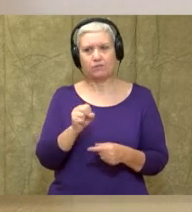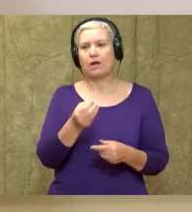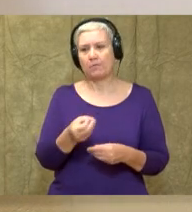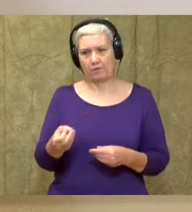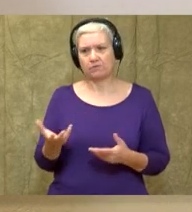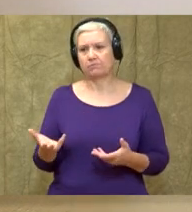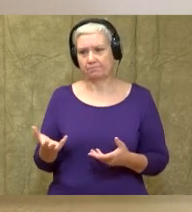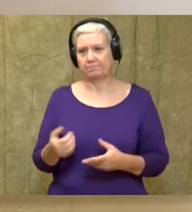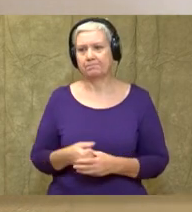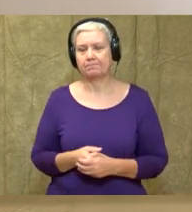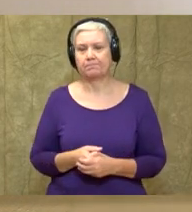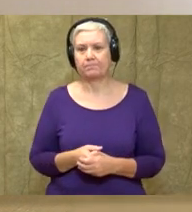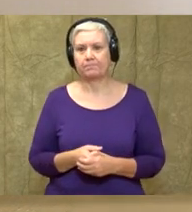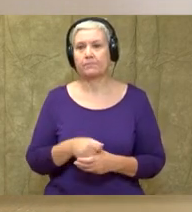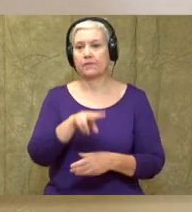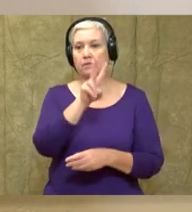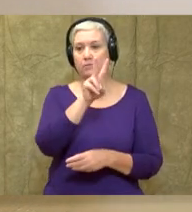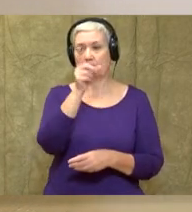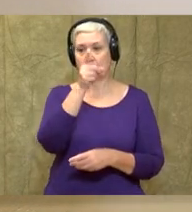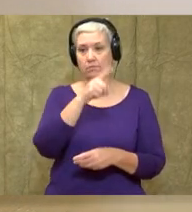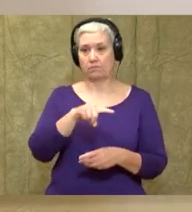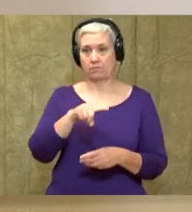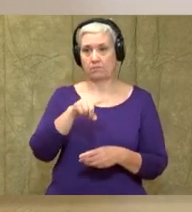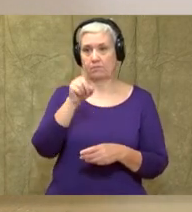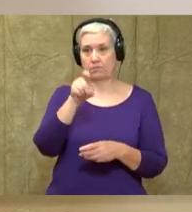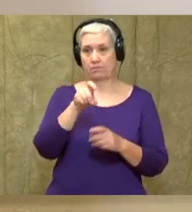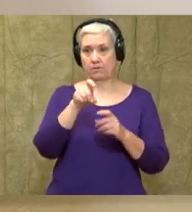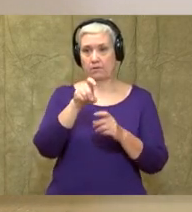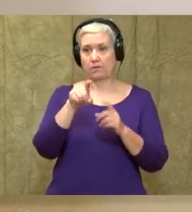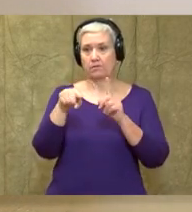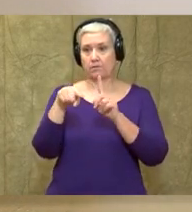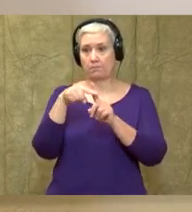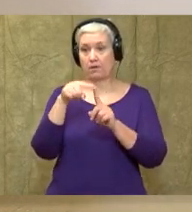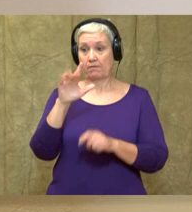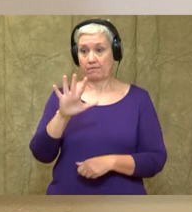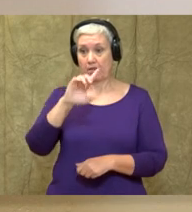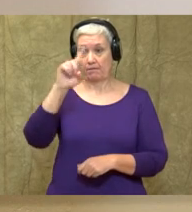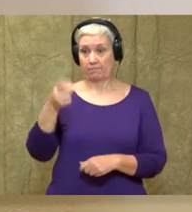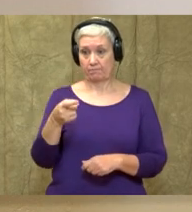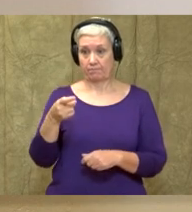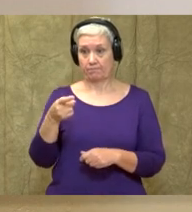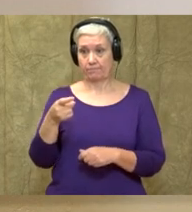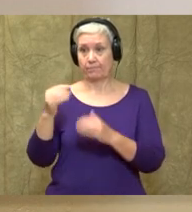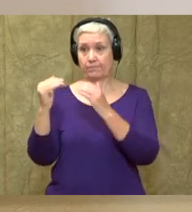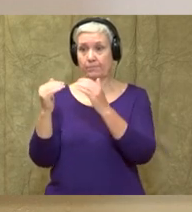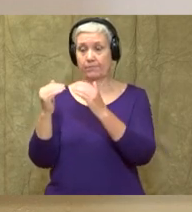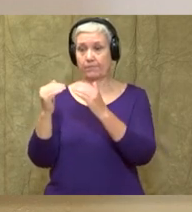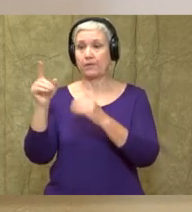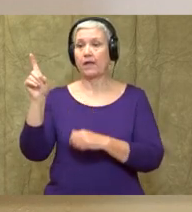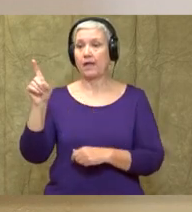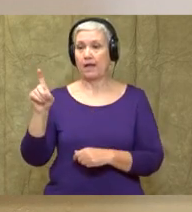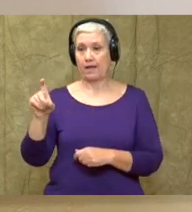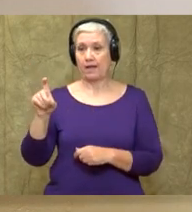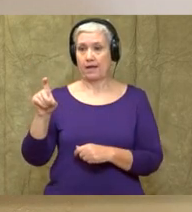equation, 2 times the quantity x plus 5 is equal to,